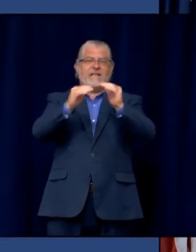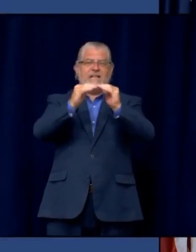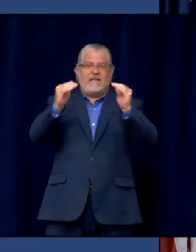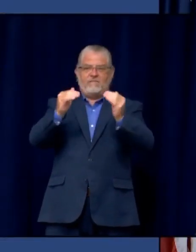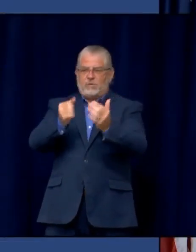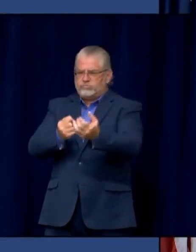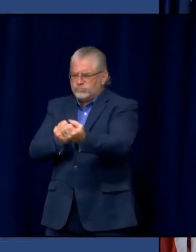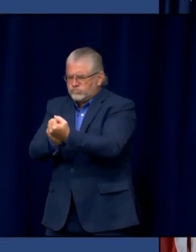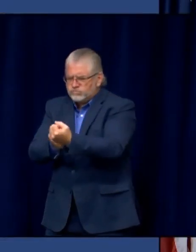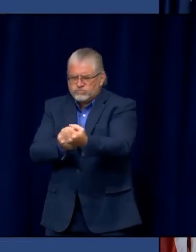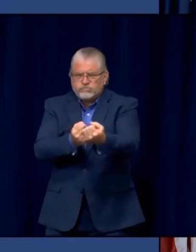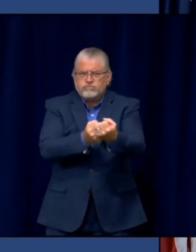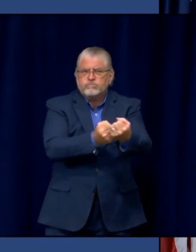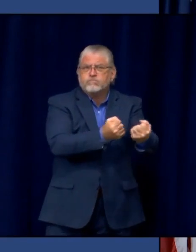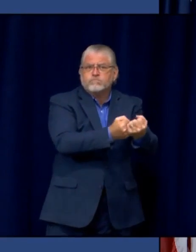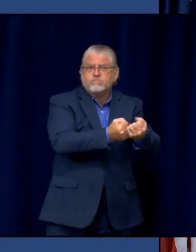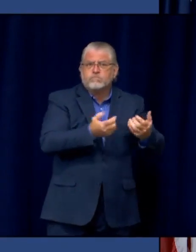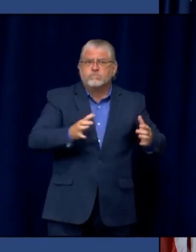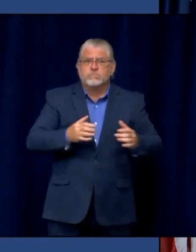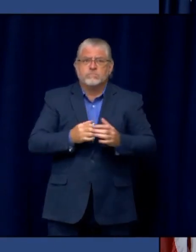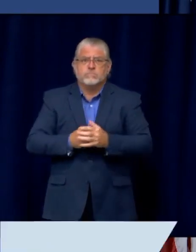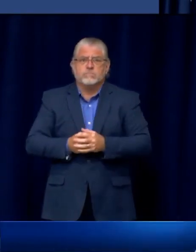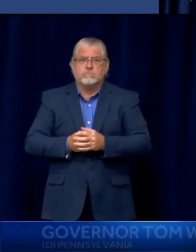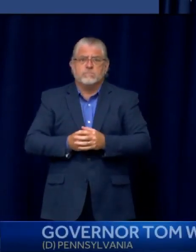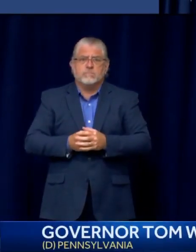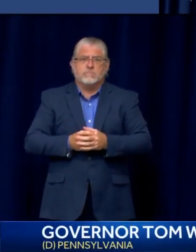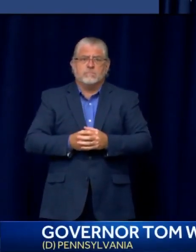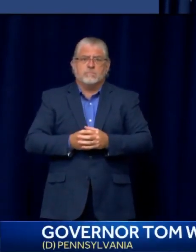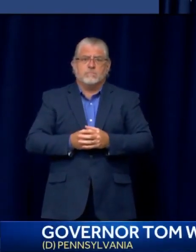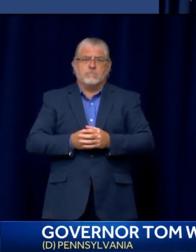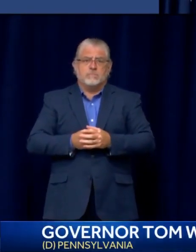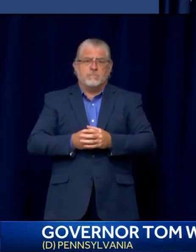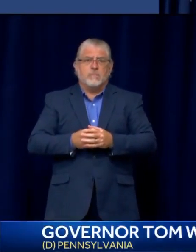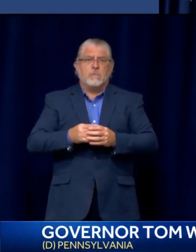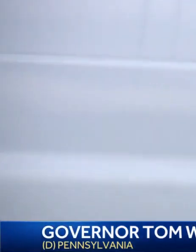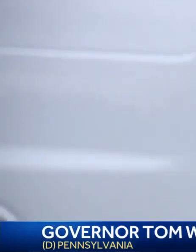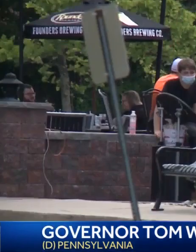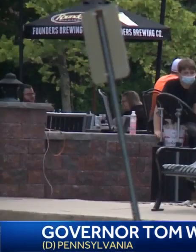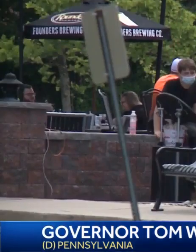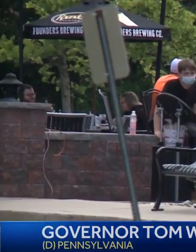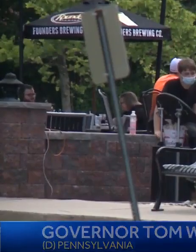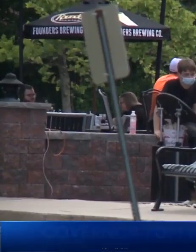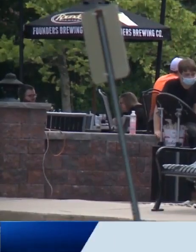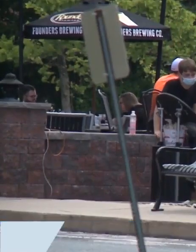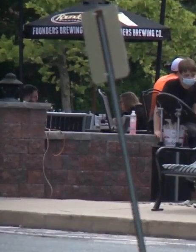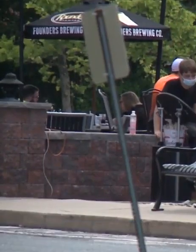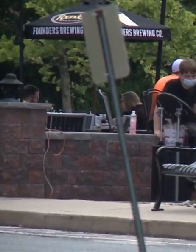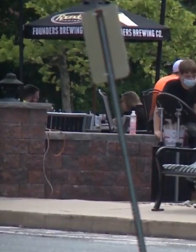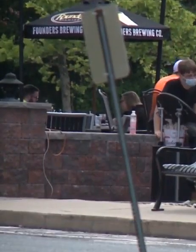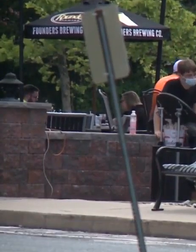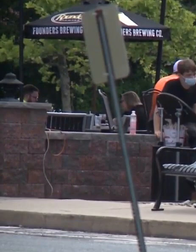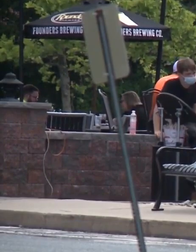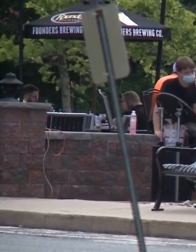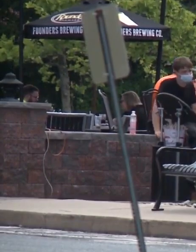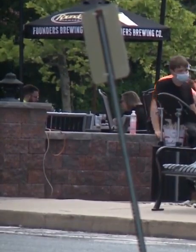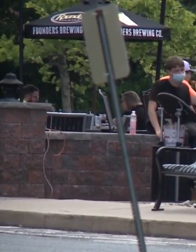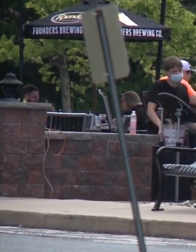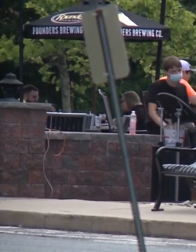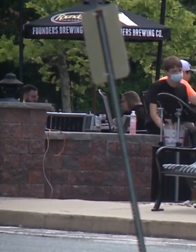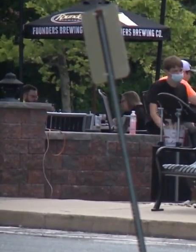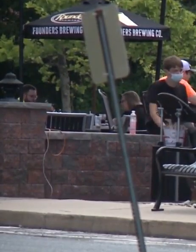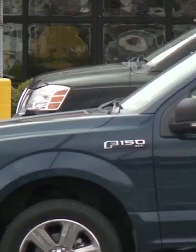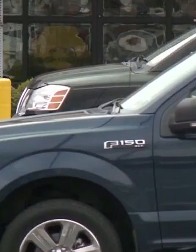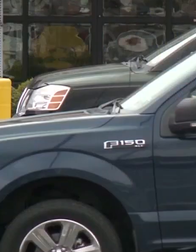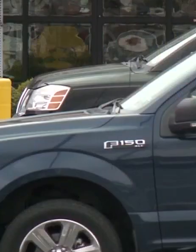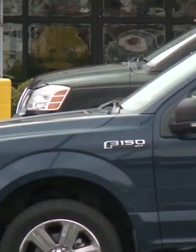for fireworks and that kind of thing. I think Pennsylvania has done really well. As Pennsylvanians celebrate he hopes everyone takes